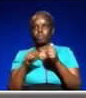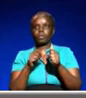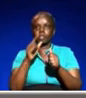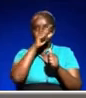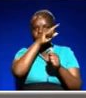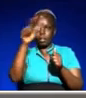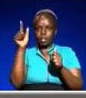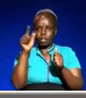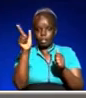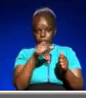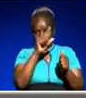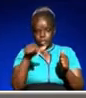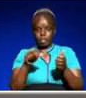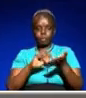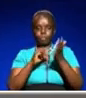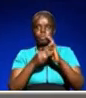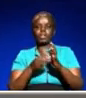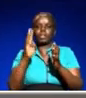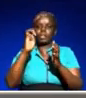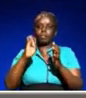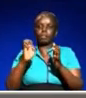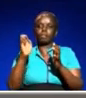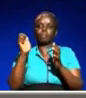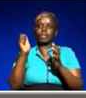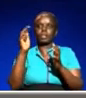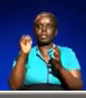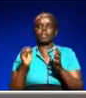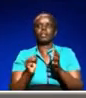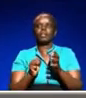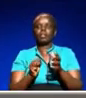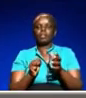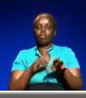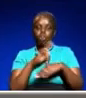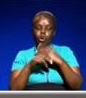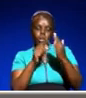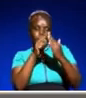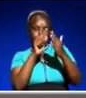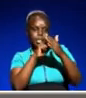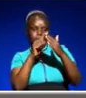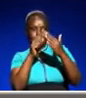of the mean, and then the mean is given by the summation of all the data points